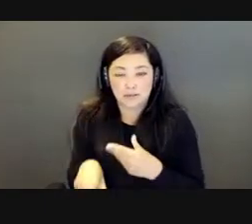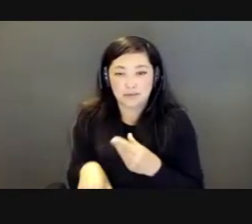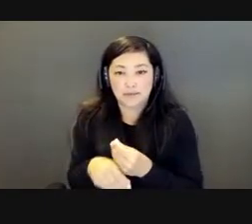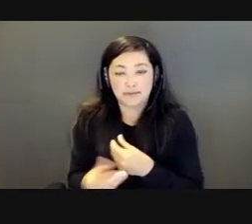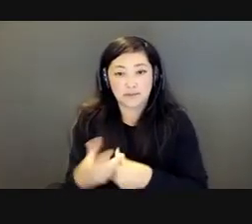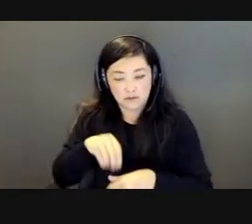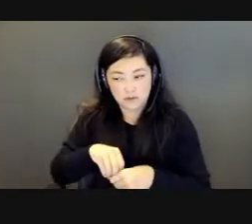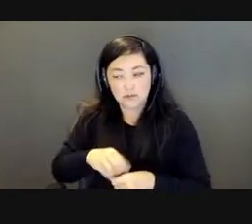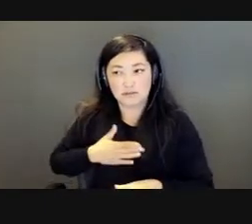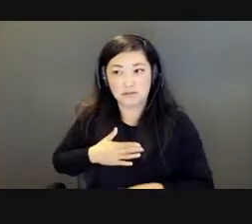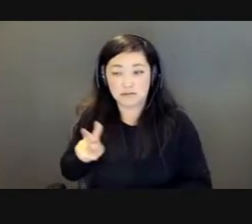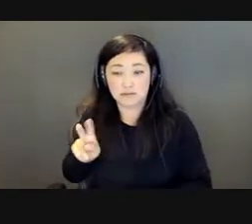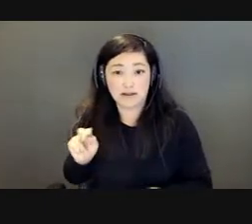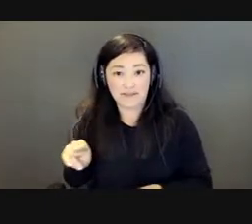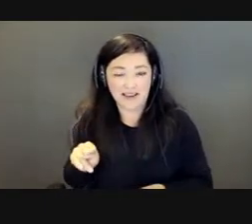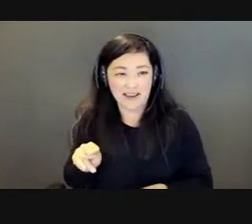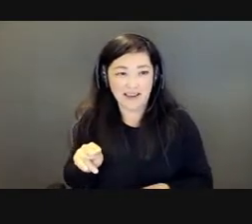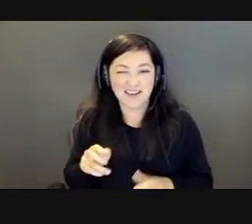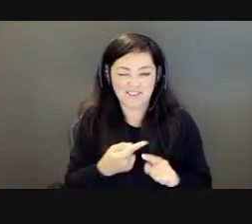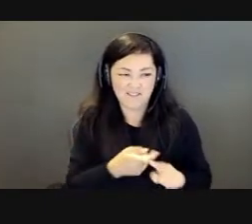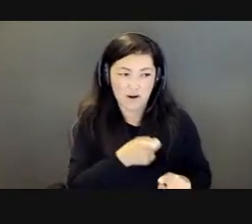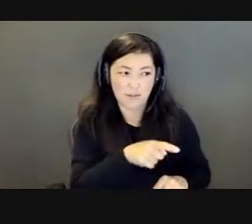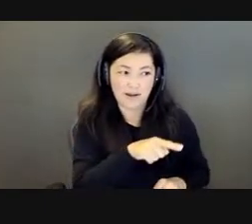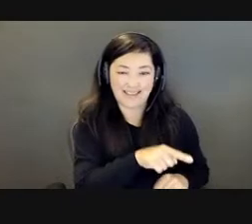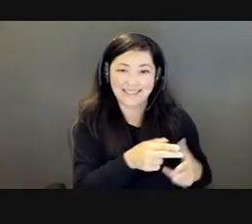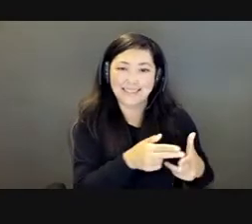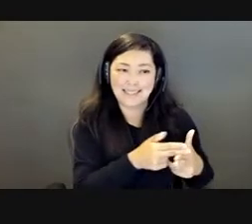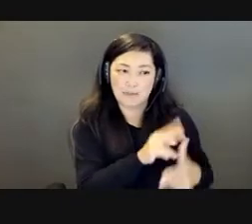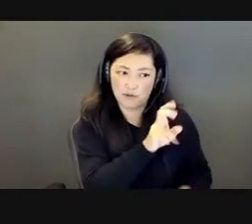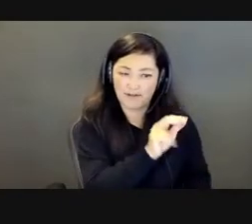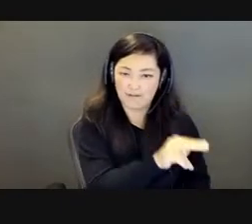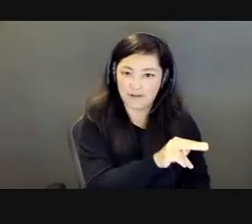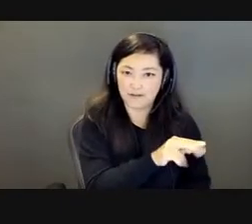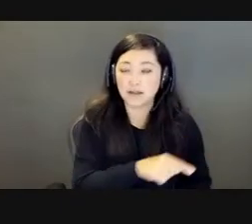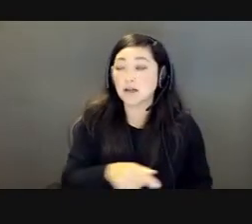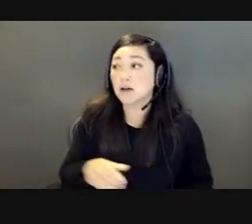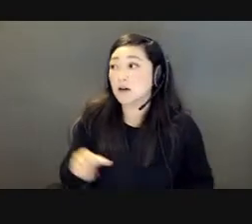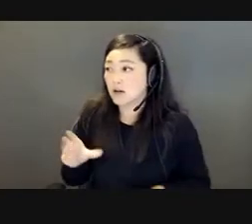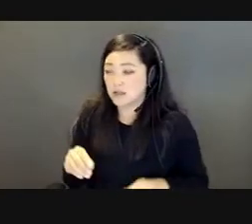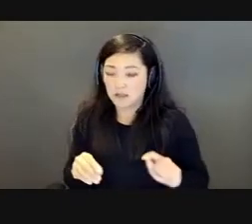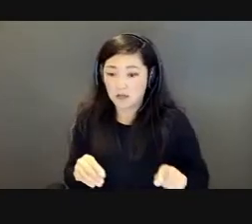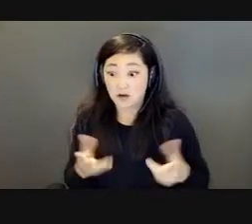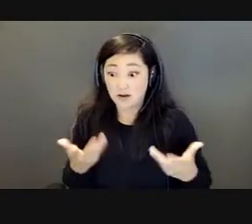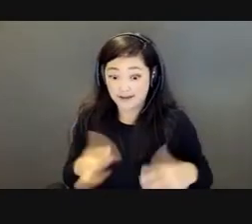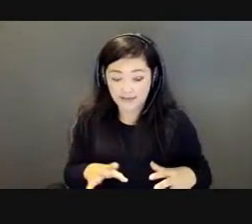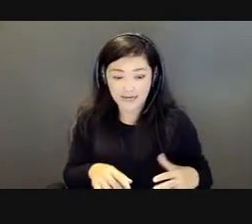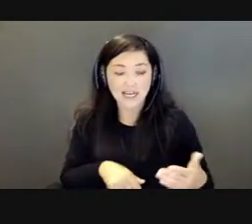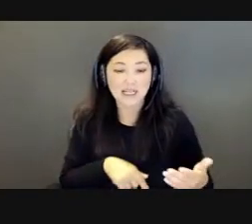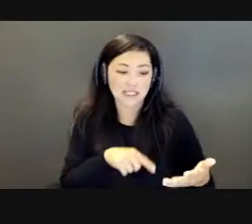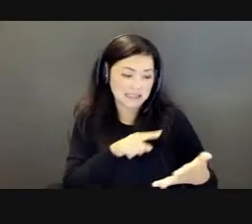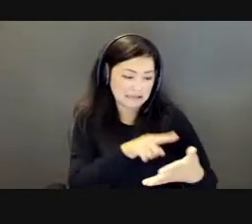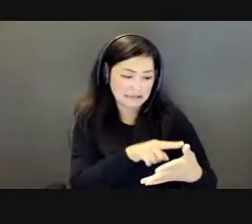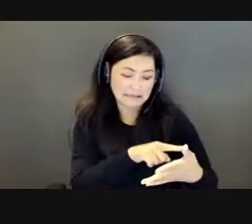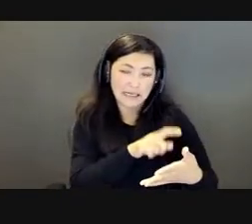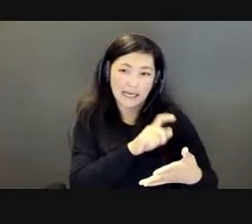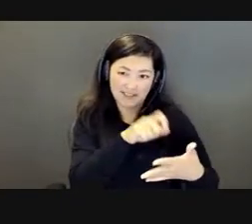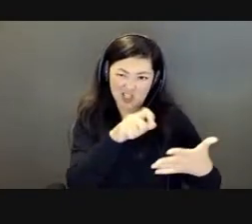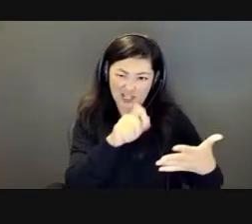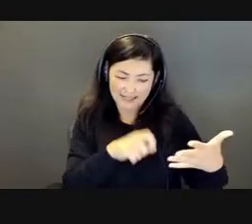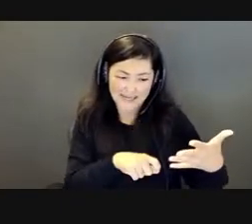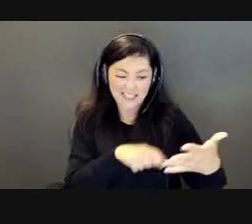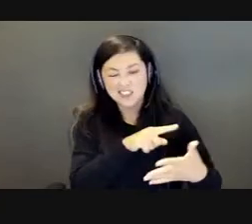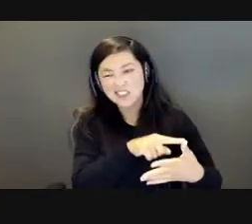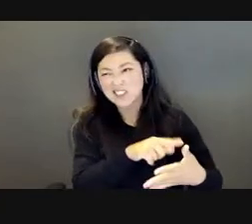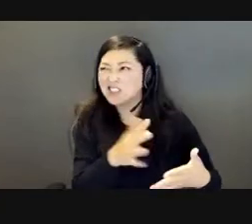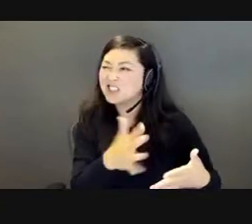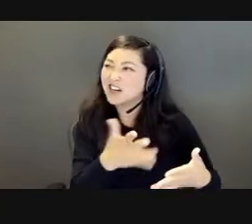to build into the van. And so when it came down to the van, I had a good checklist. Yes, I don't want to have to fuss setting up a bed or a